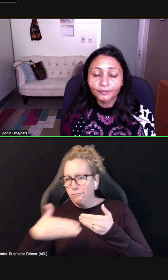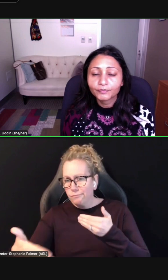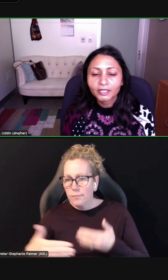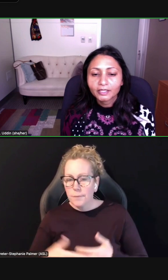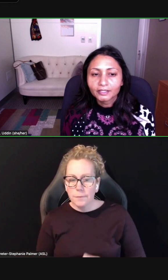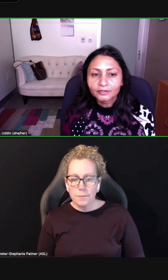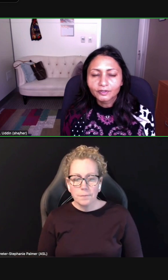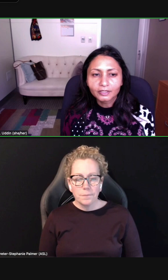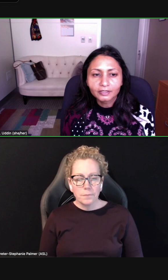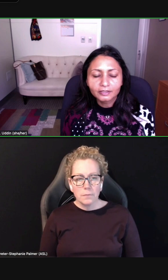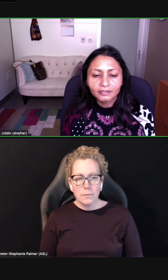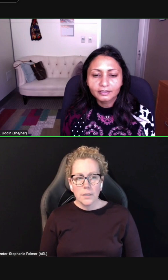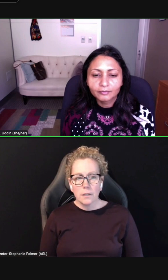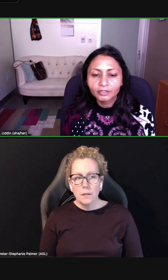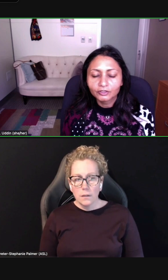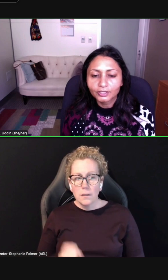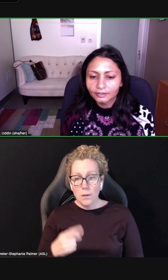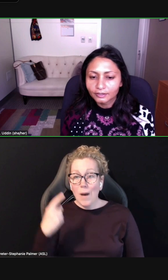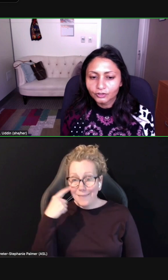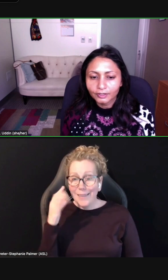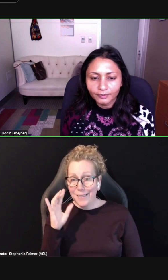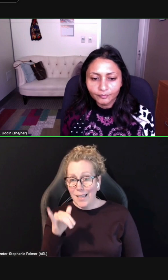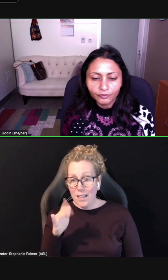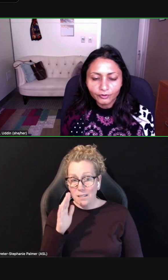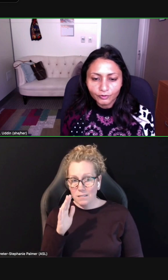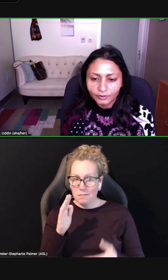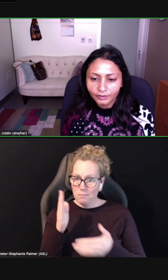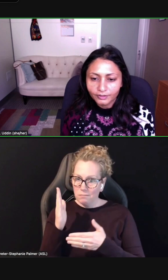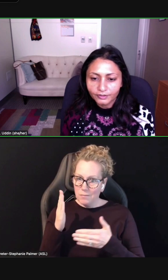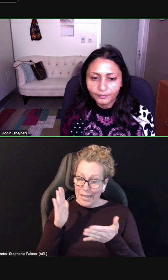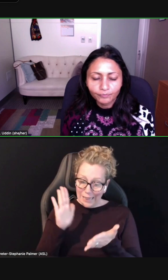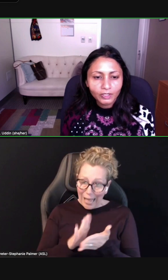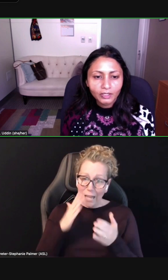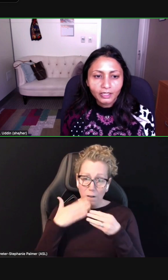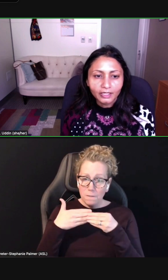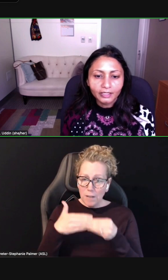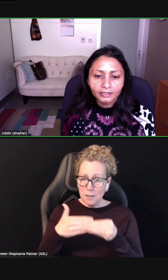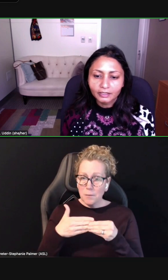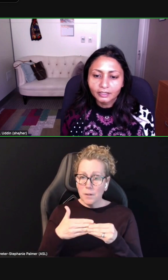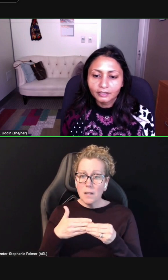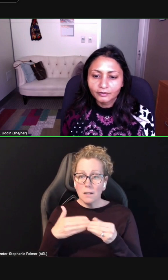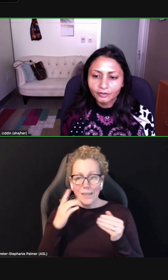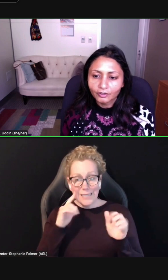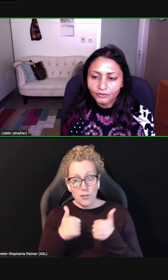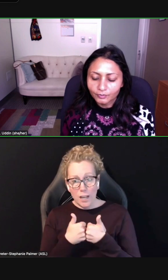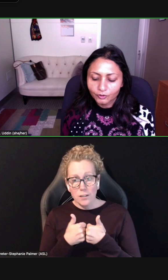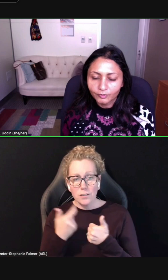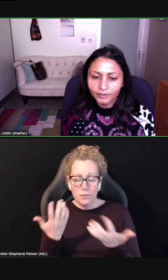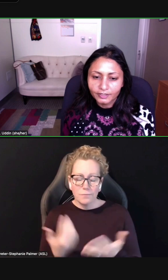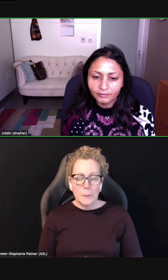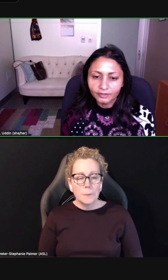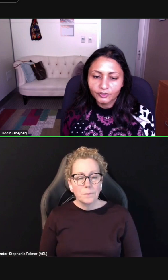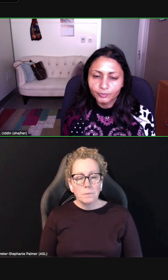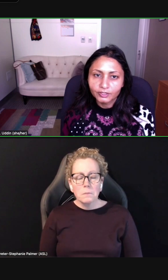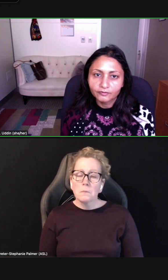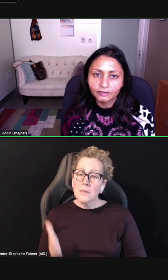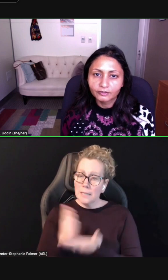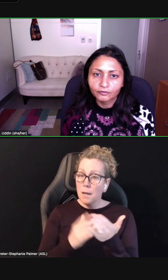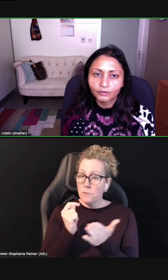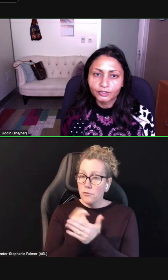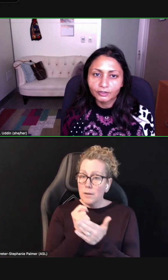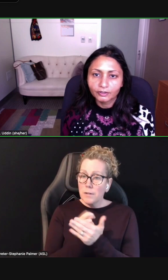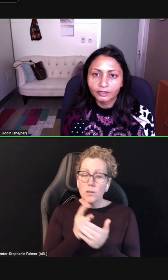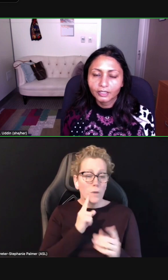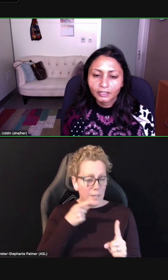your job. So I think this can be a challenge for those with autism. And there are some treatments that really